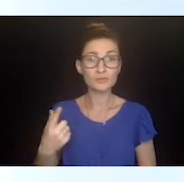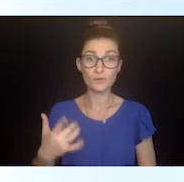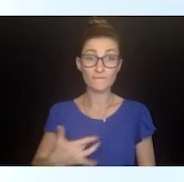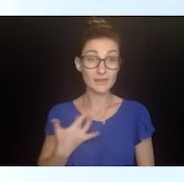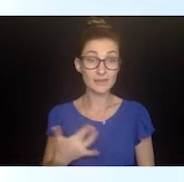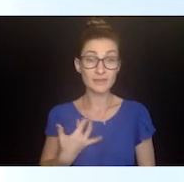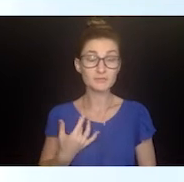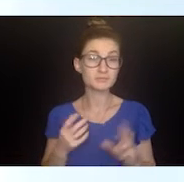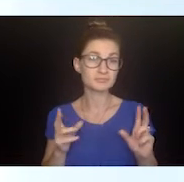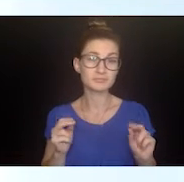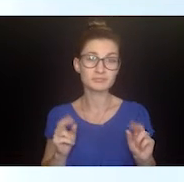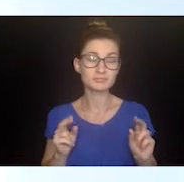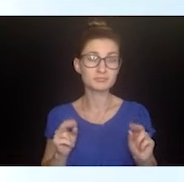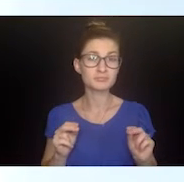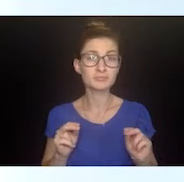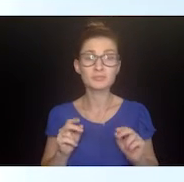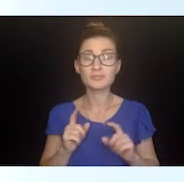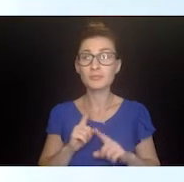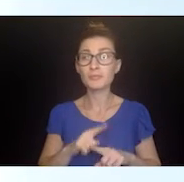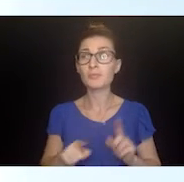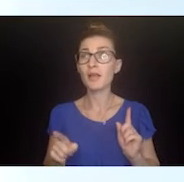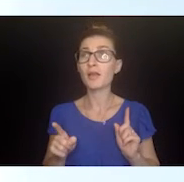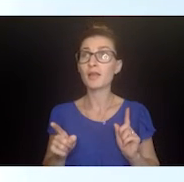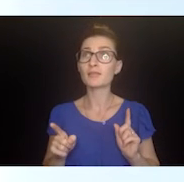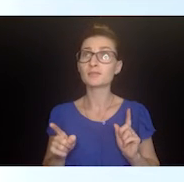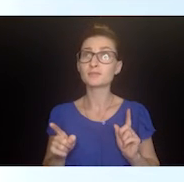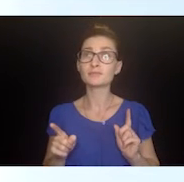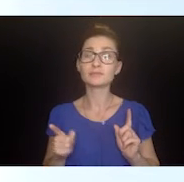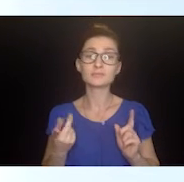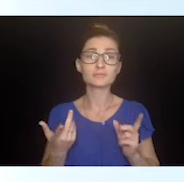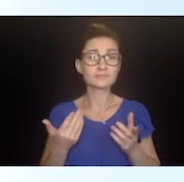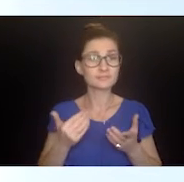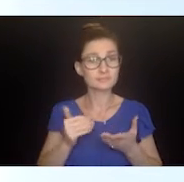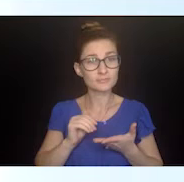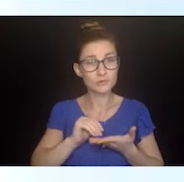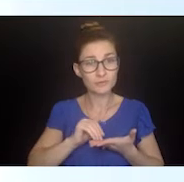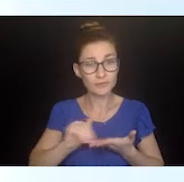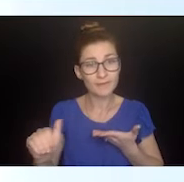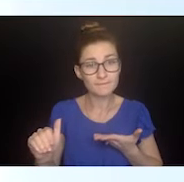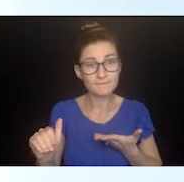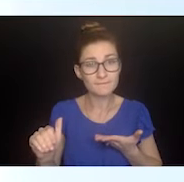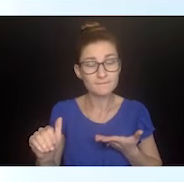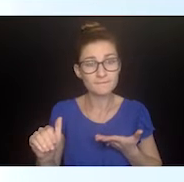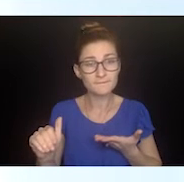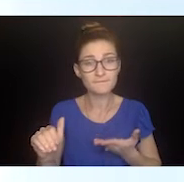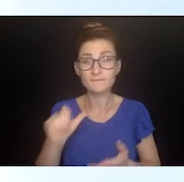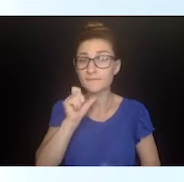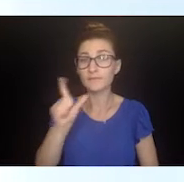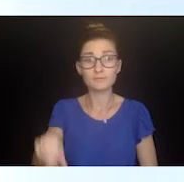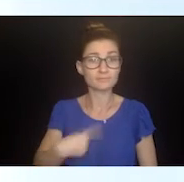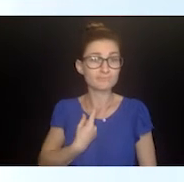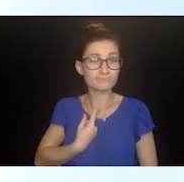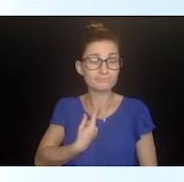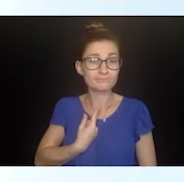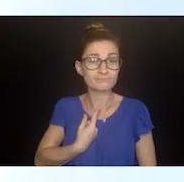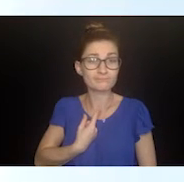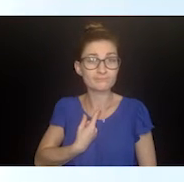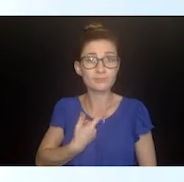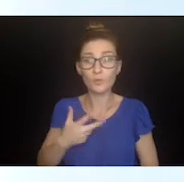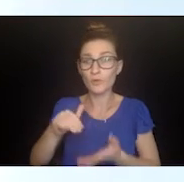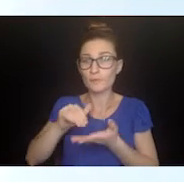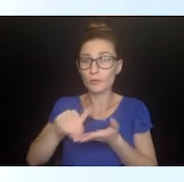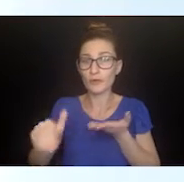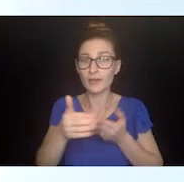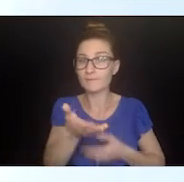my emotions, but then to get to a place where I could forgive not only myself, but others who